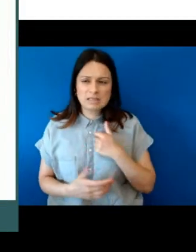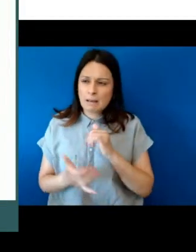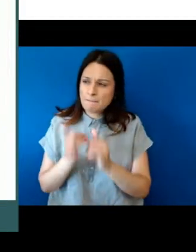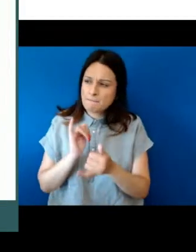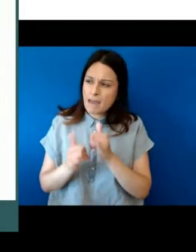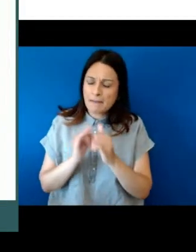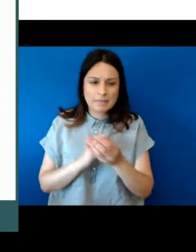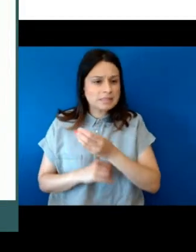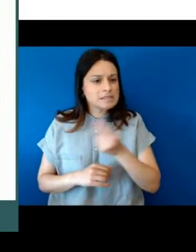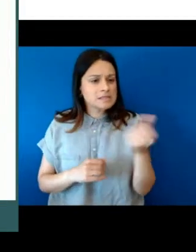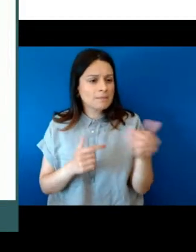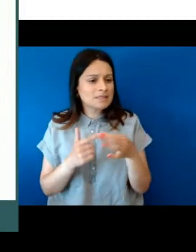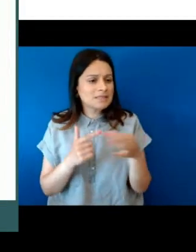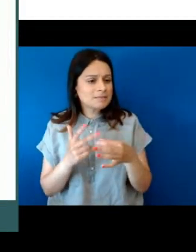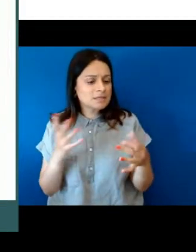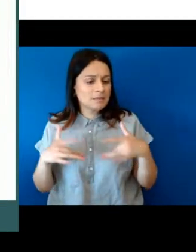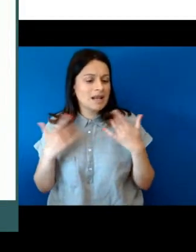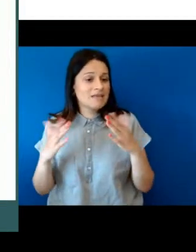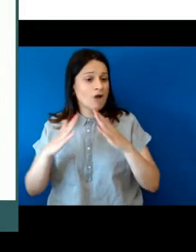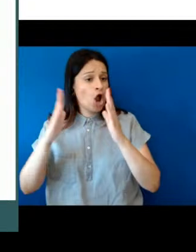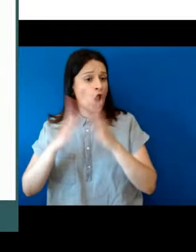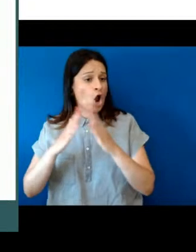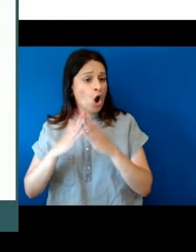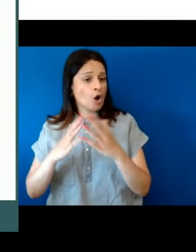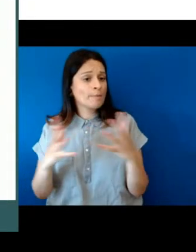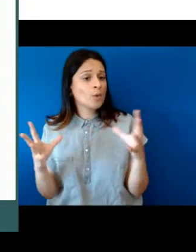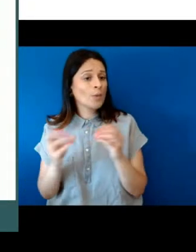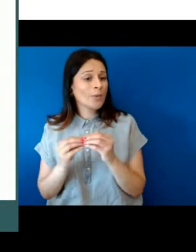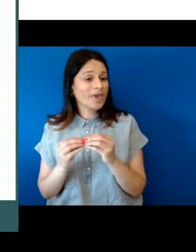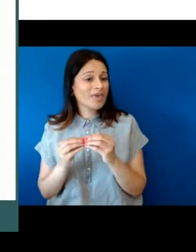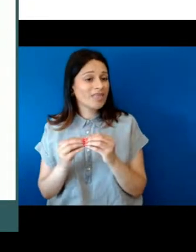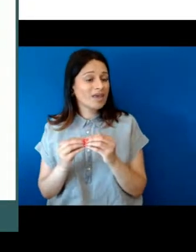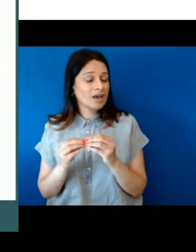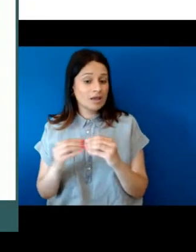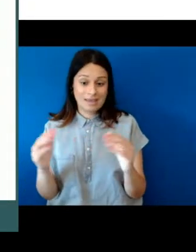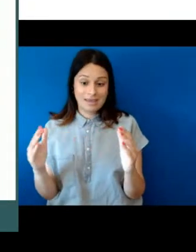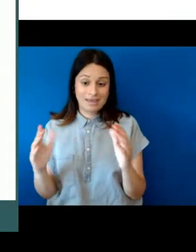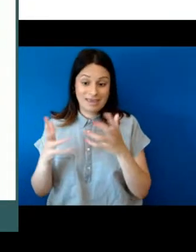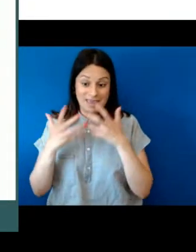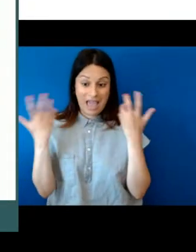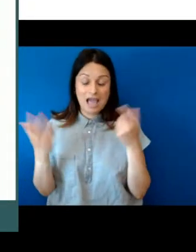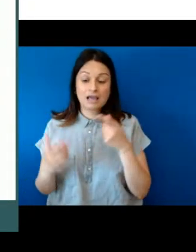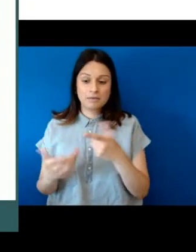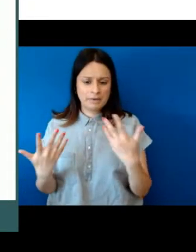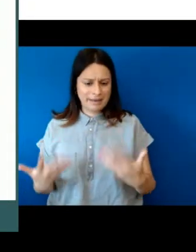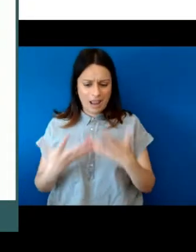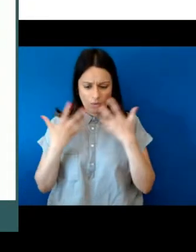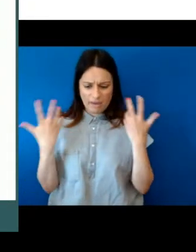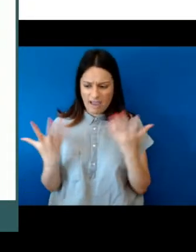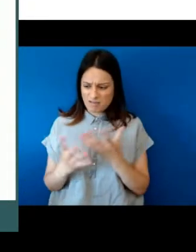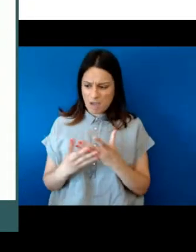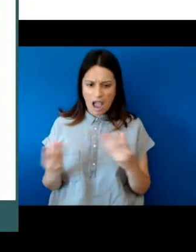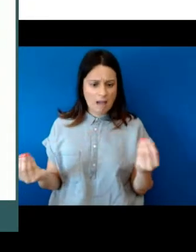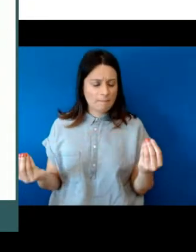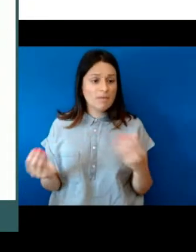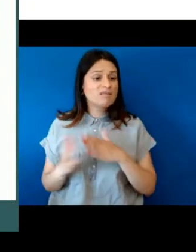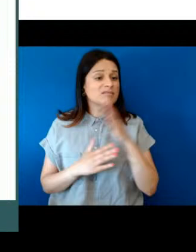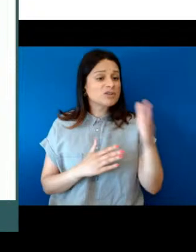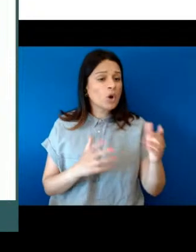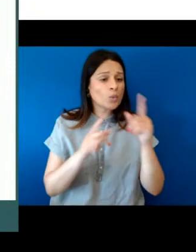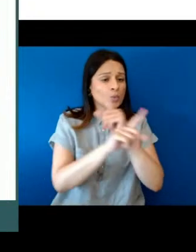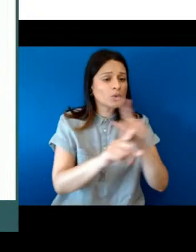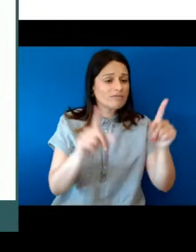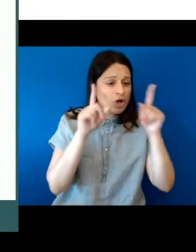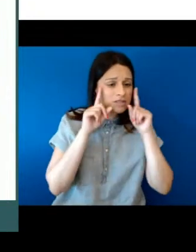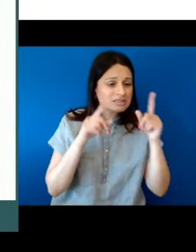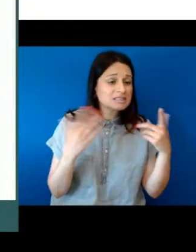they were living at home with a cat. They no longer have a cat. They might go off to university, but when they come